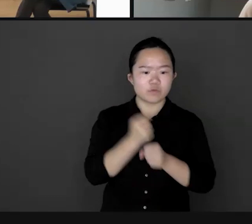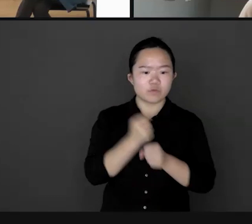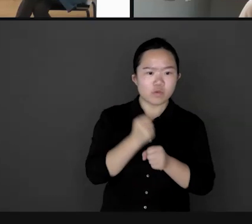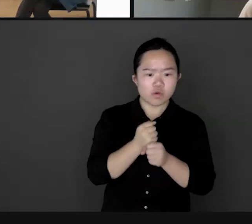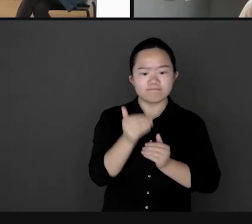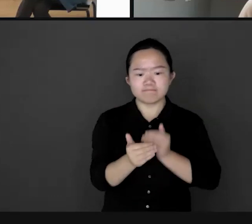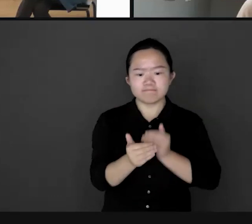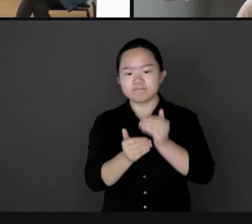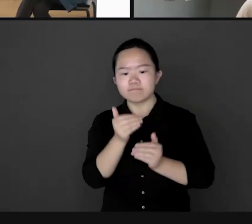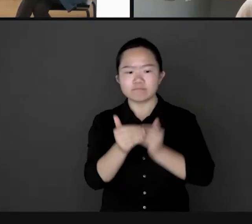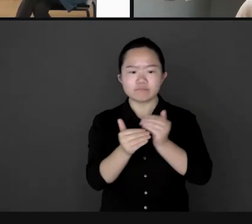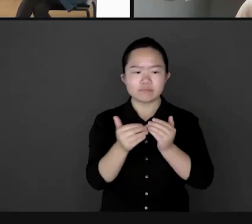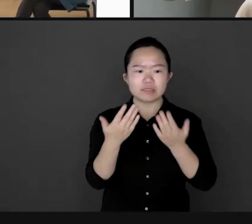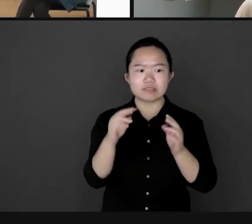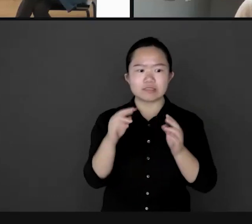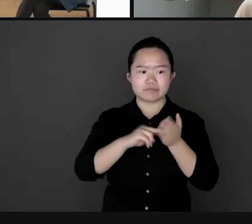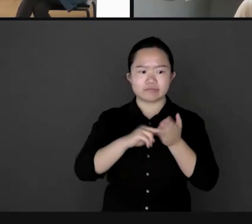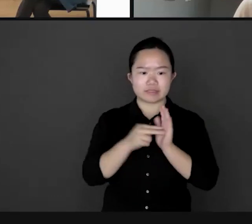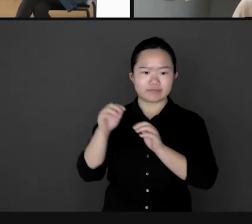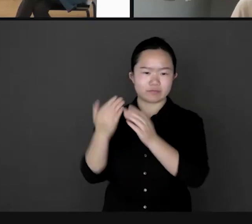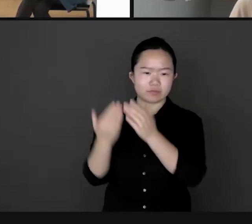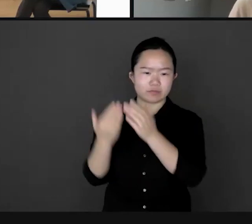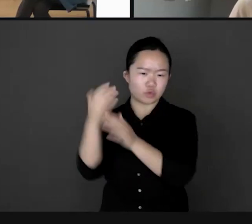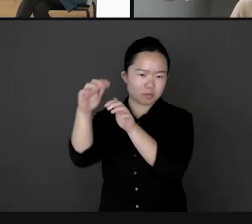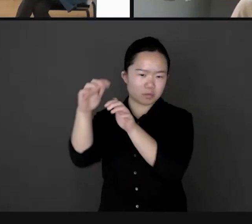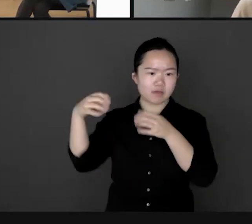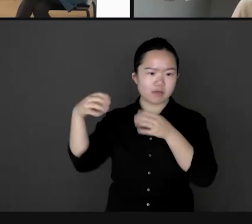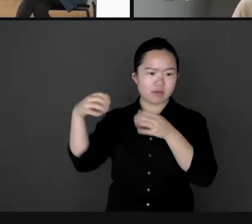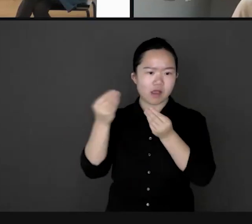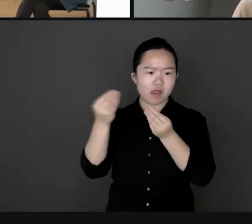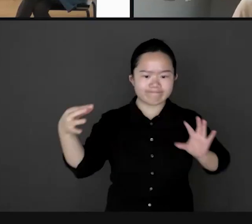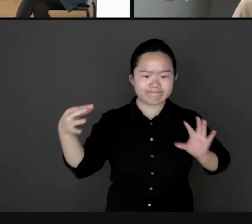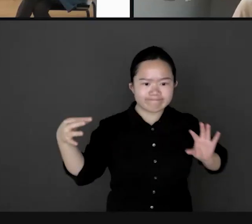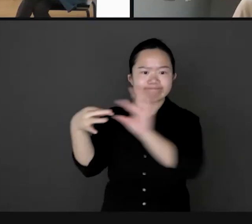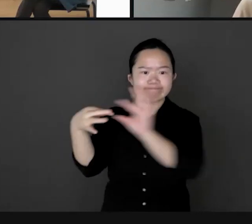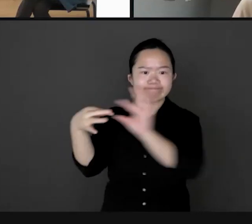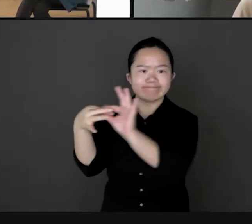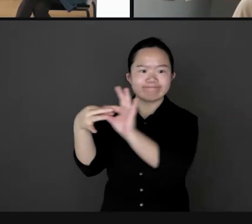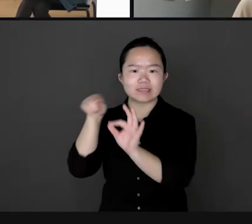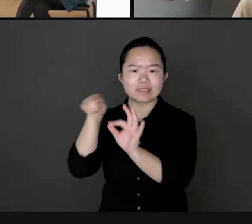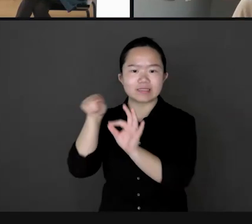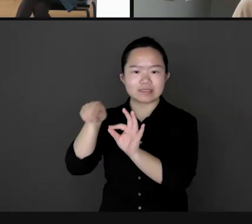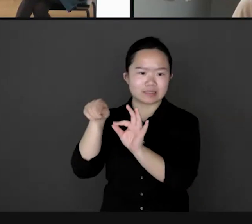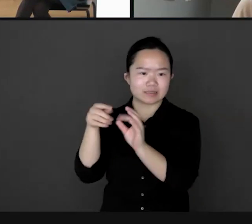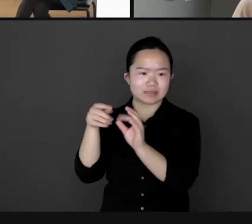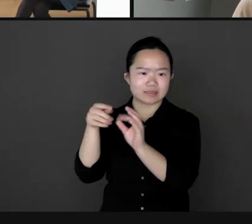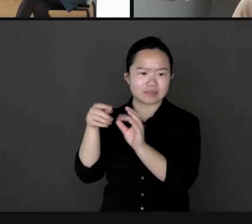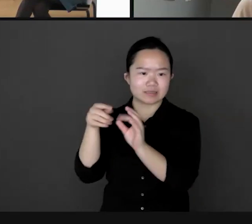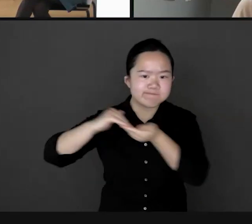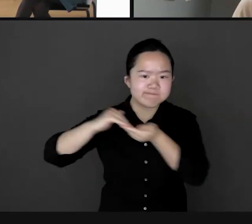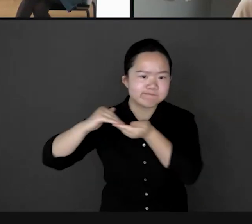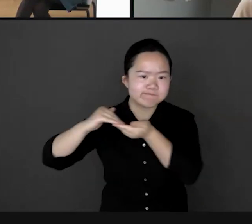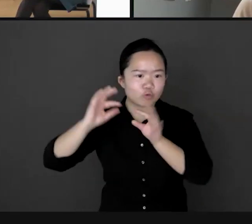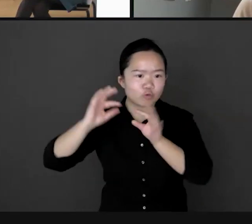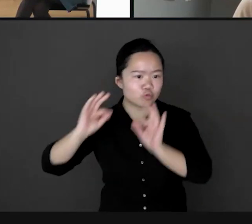re-establish relationships with members of the European Parliament. Many strong allies have come back to the Parliament. There are many